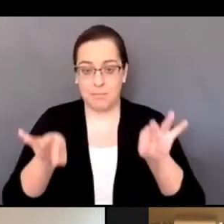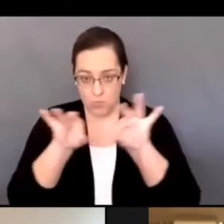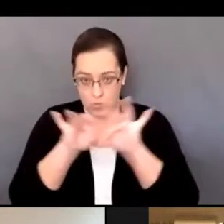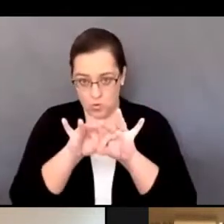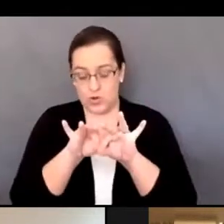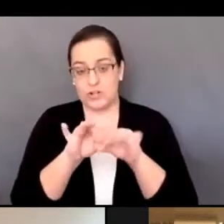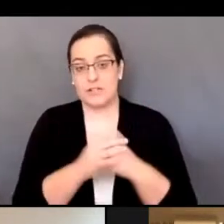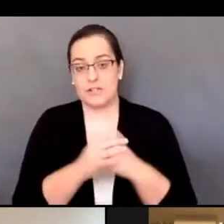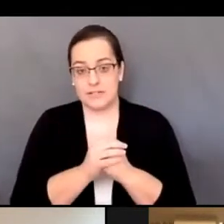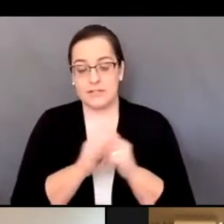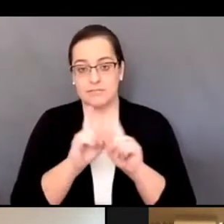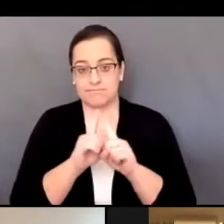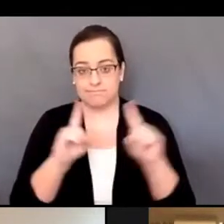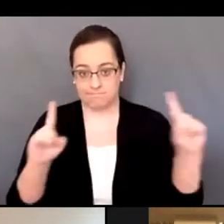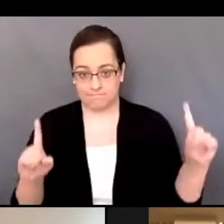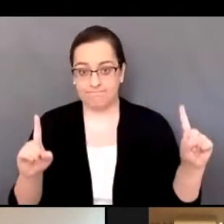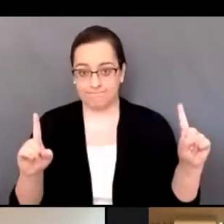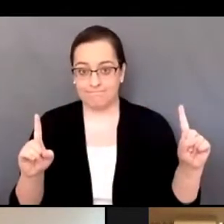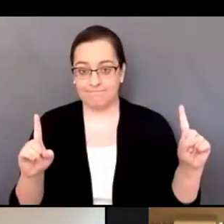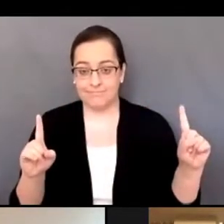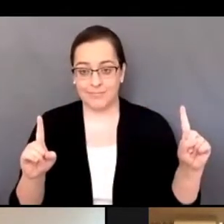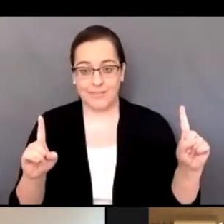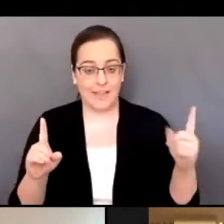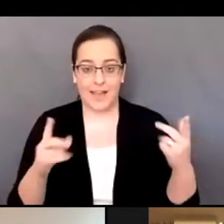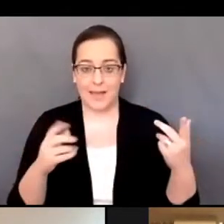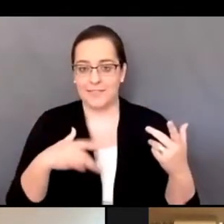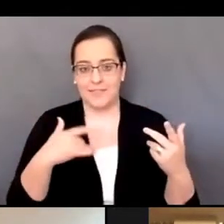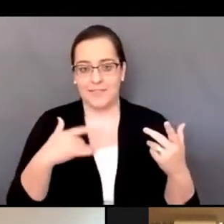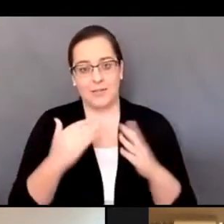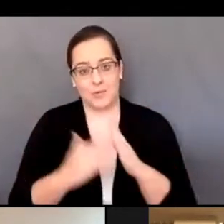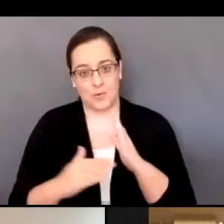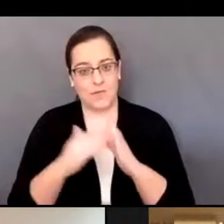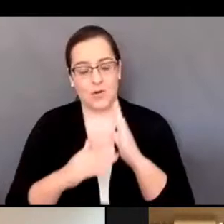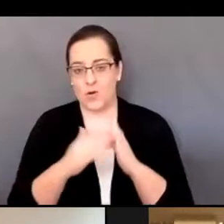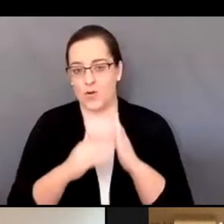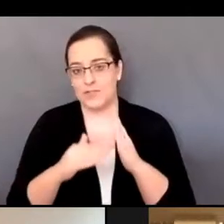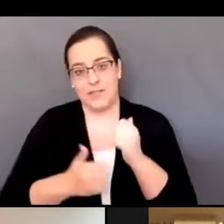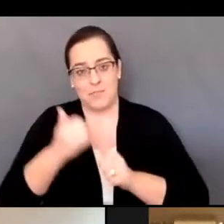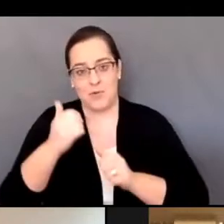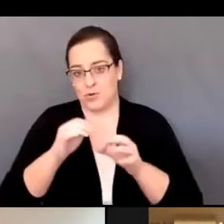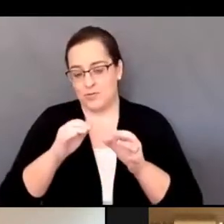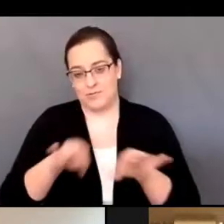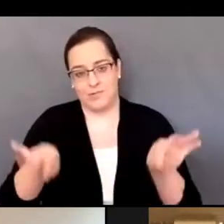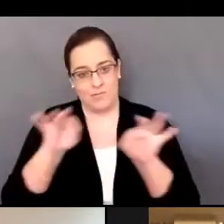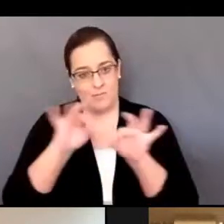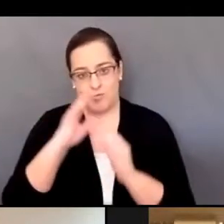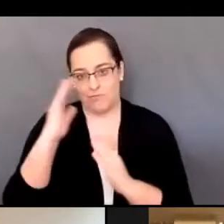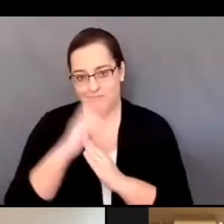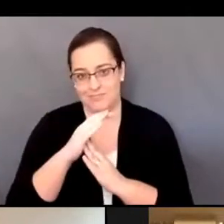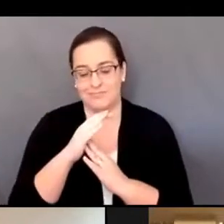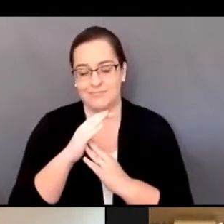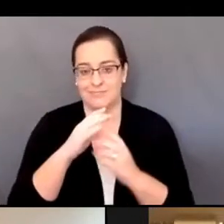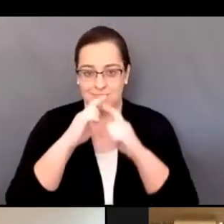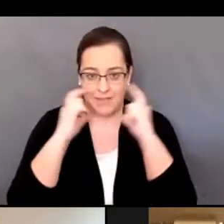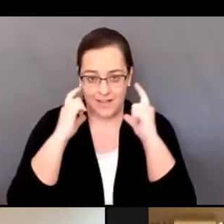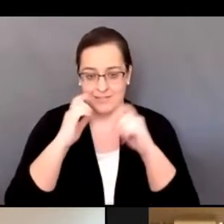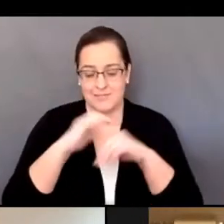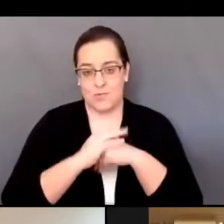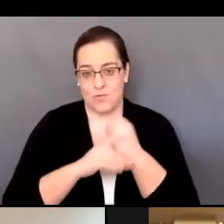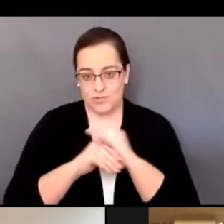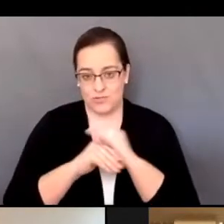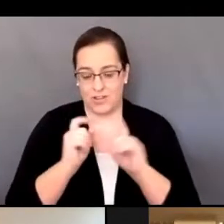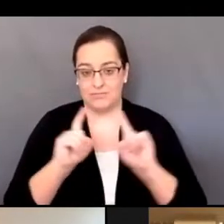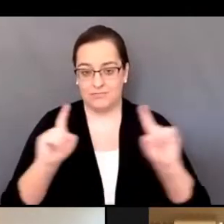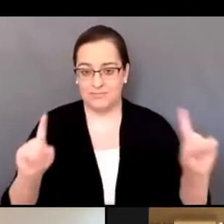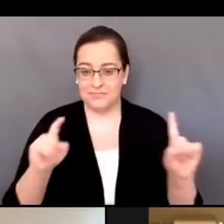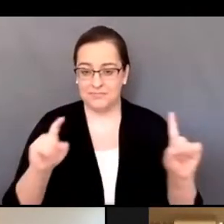then that social distancing, I don't know that we can say that enough right now. But I think that we're still, I would imagine